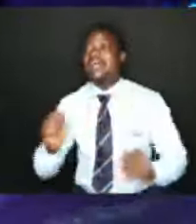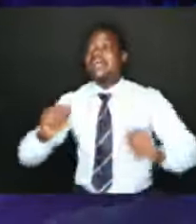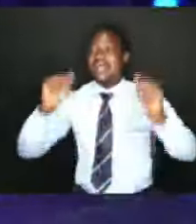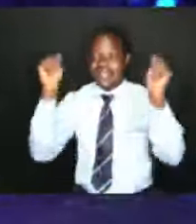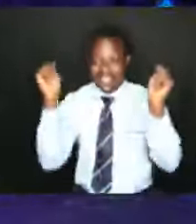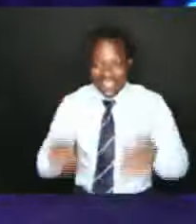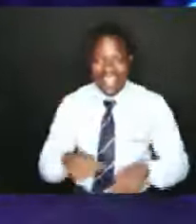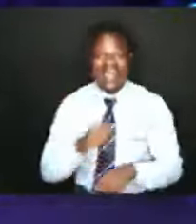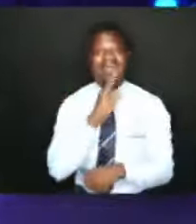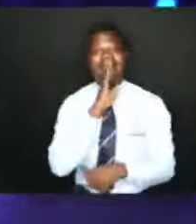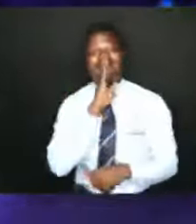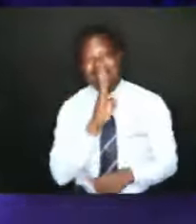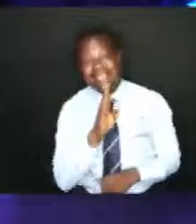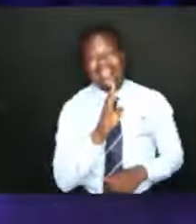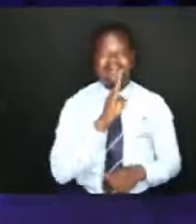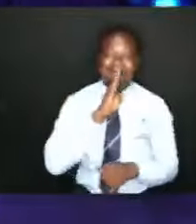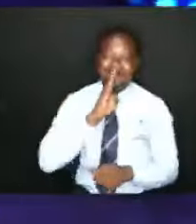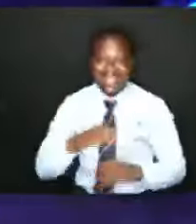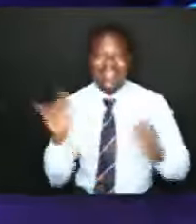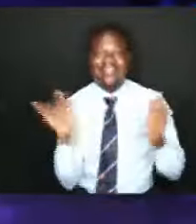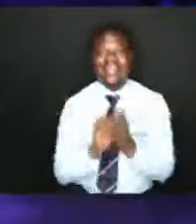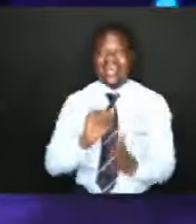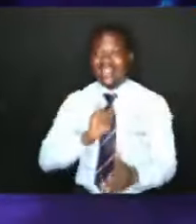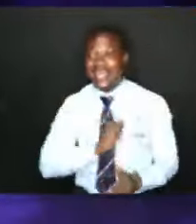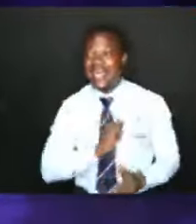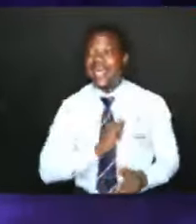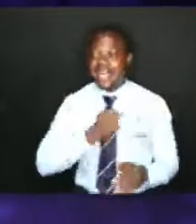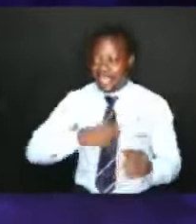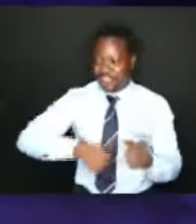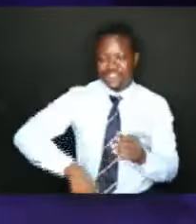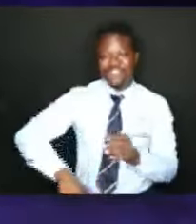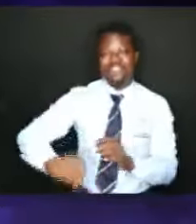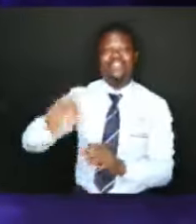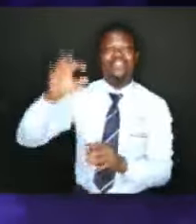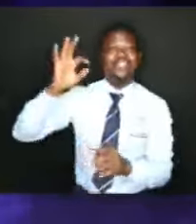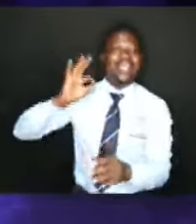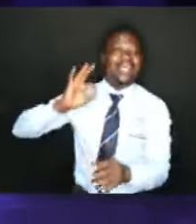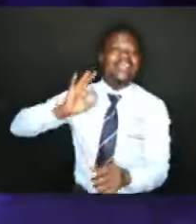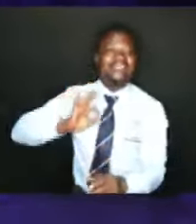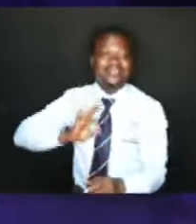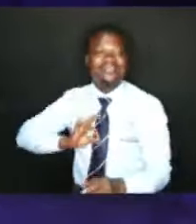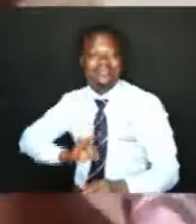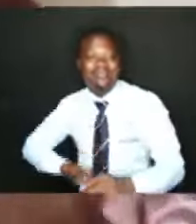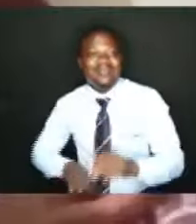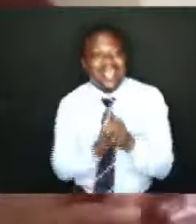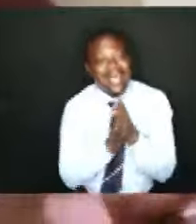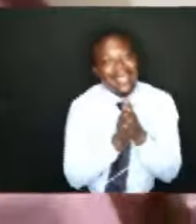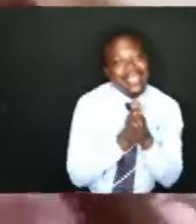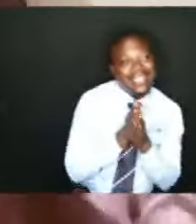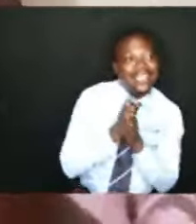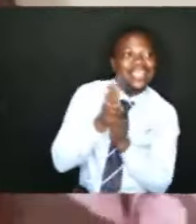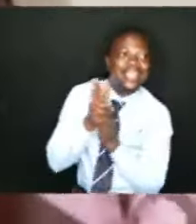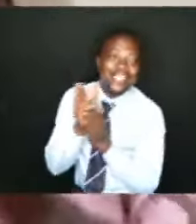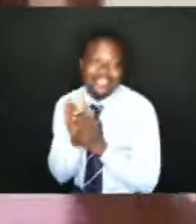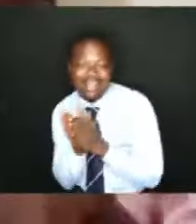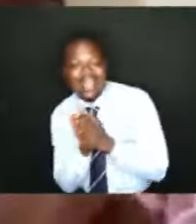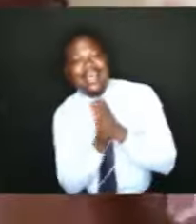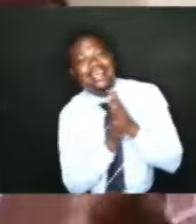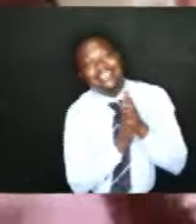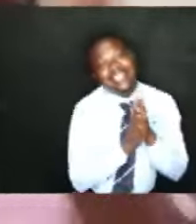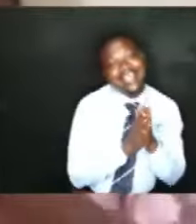be saved? And can it be that I should gain? I